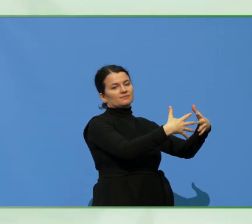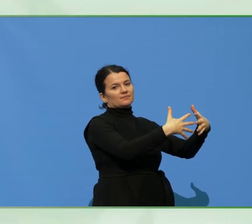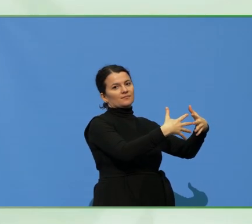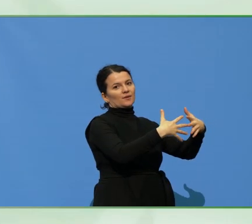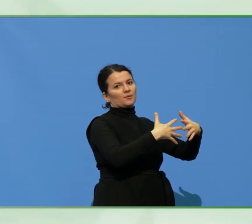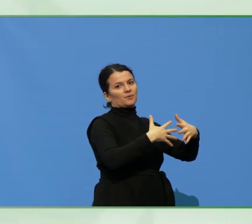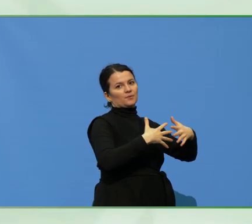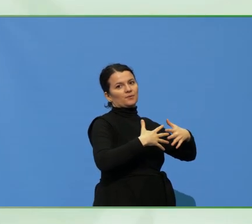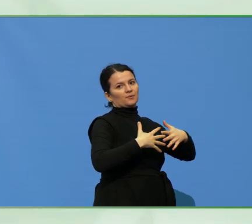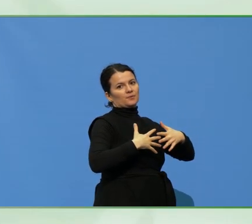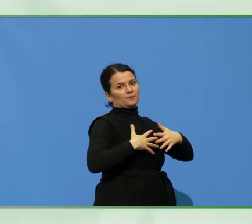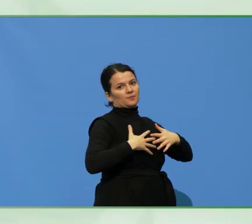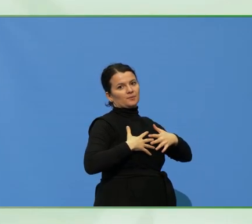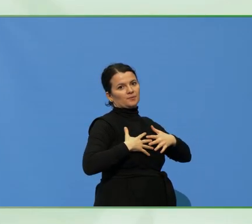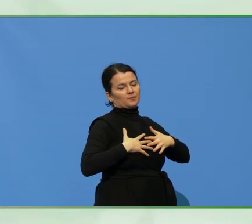and out.